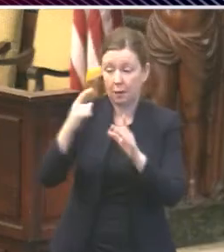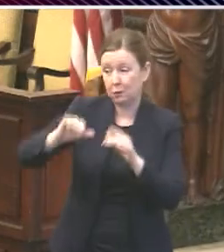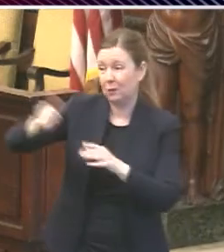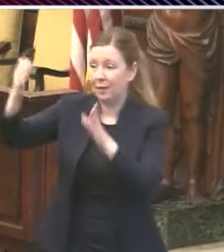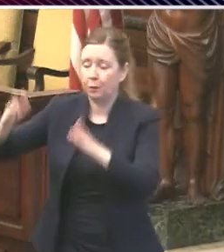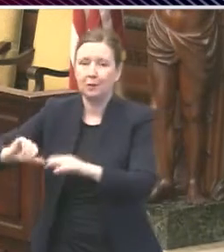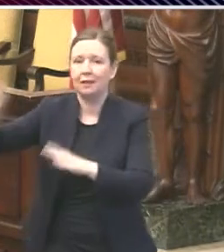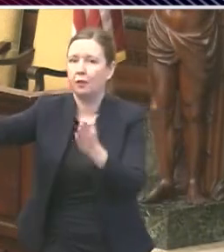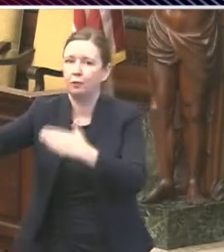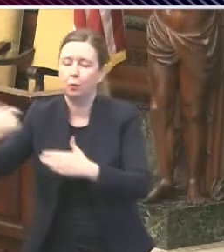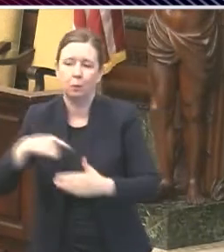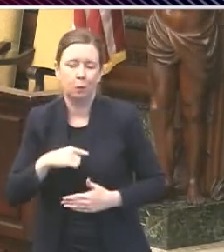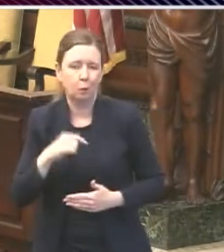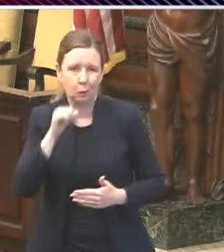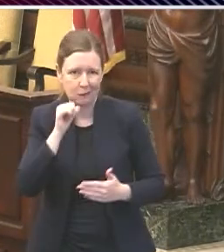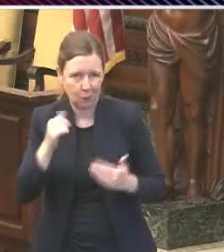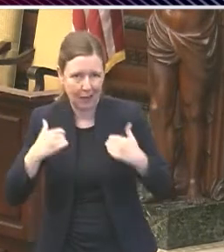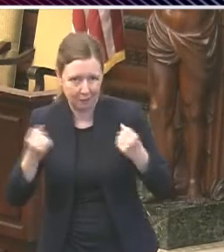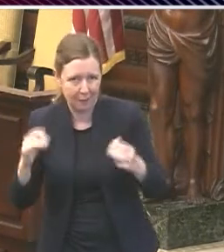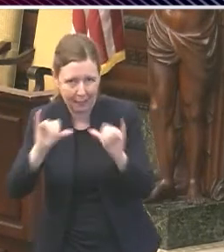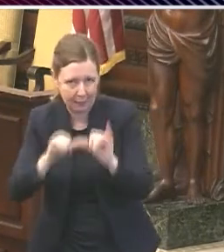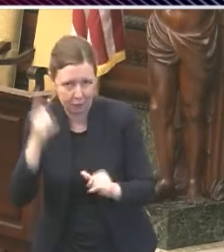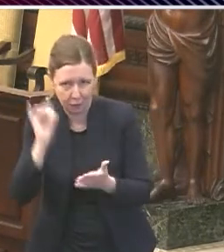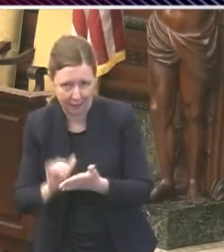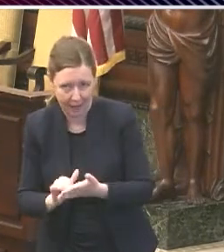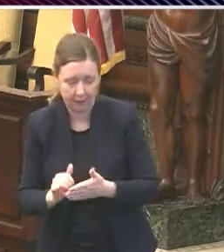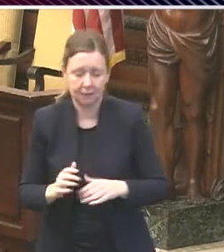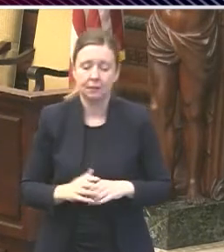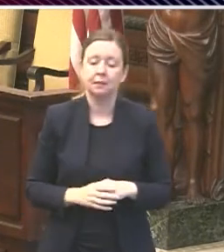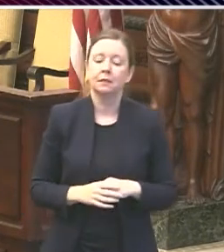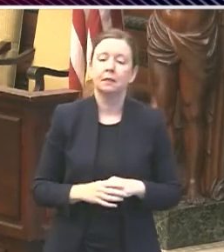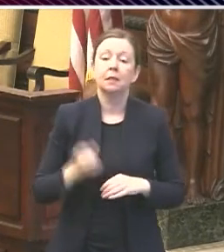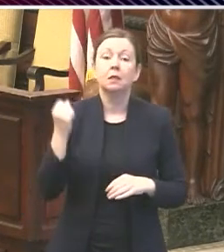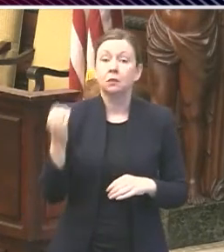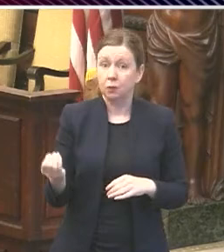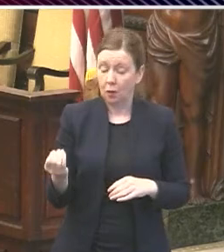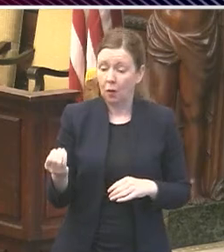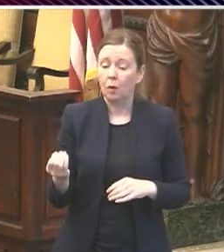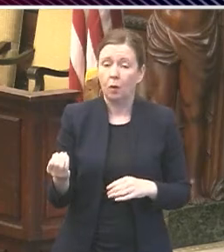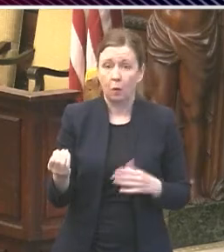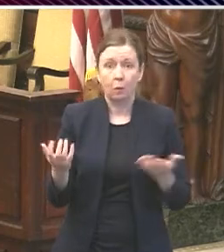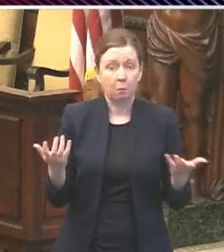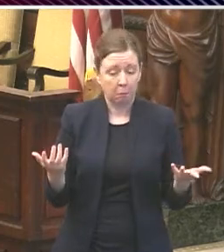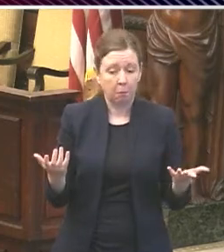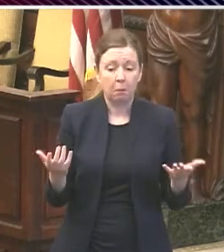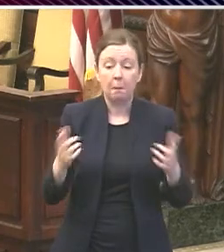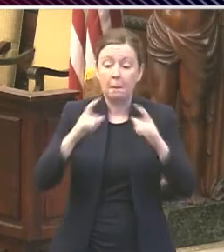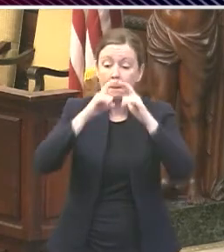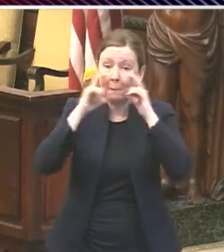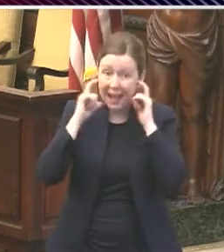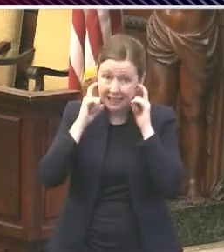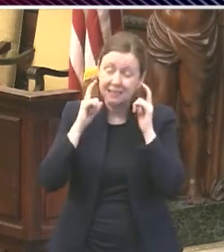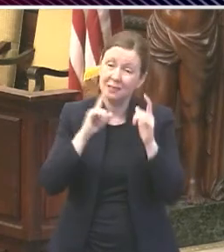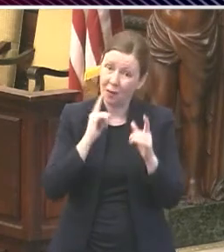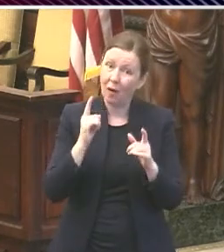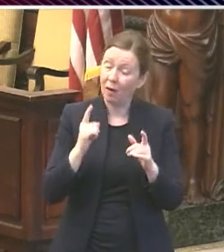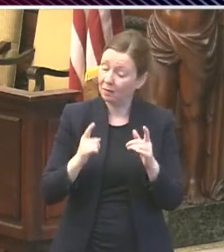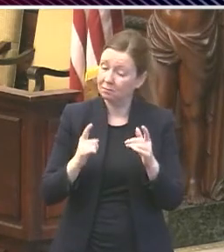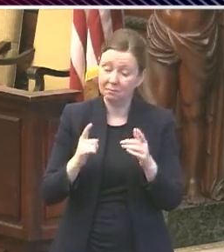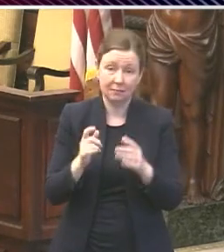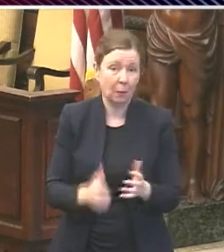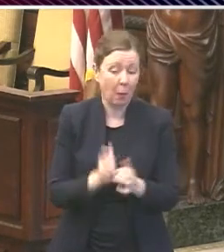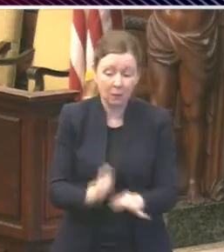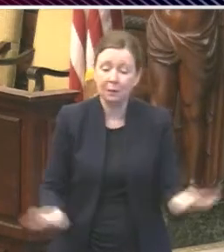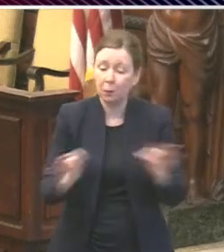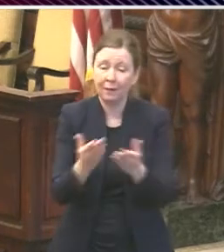another room, even though the air does travel from one room to another room. So it's still the case that masks are by far the most important thing you can